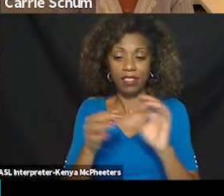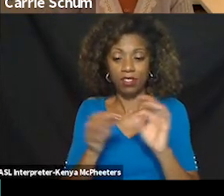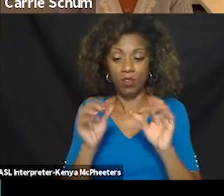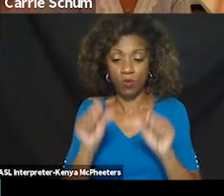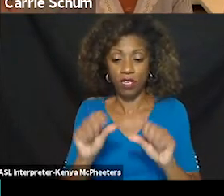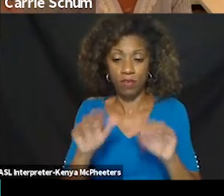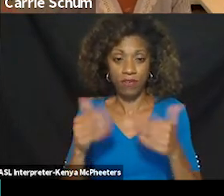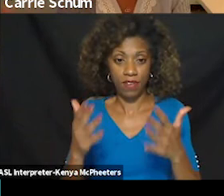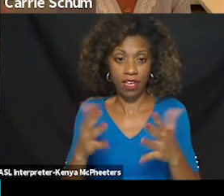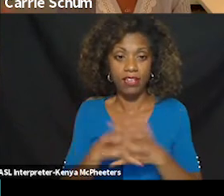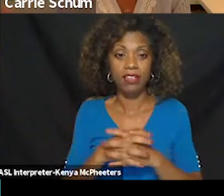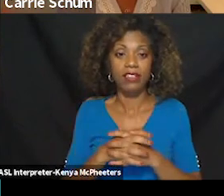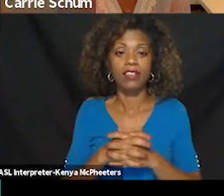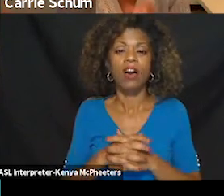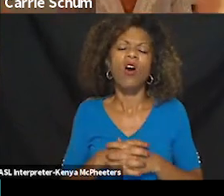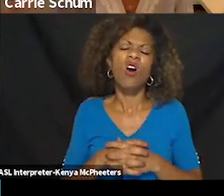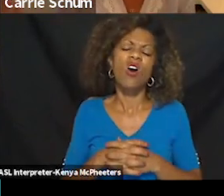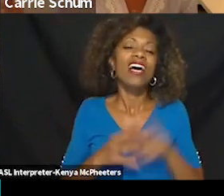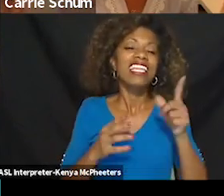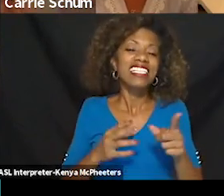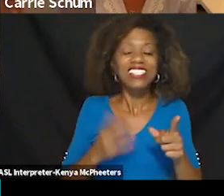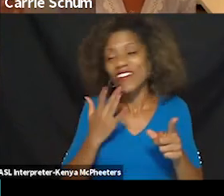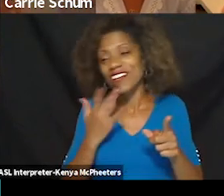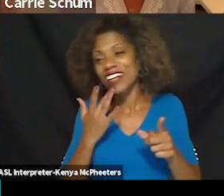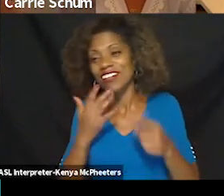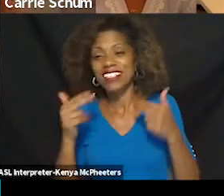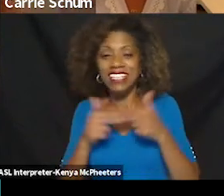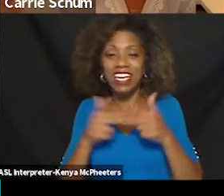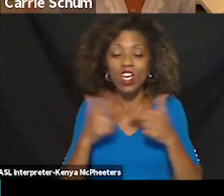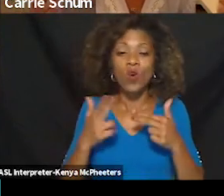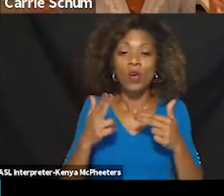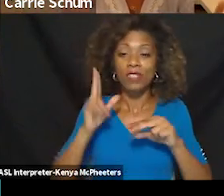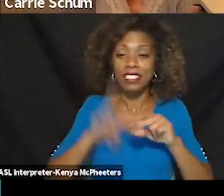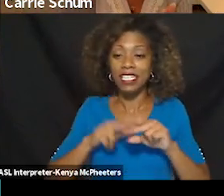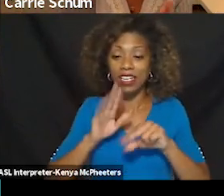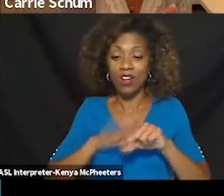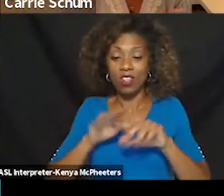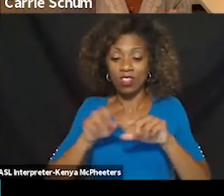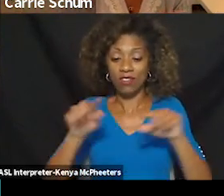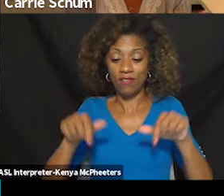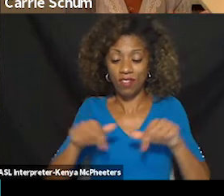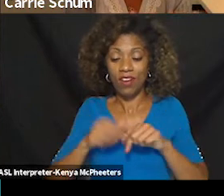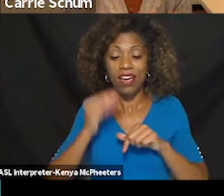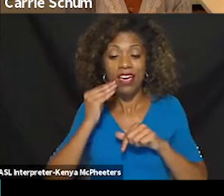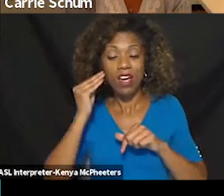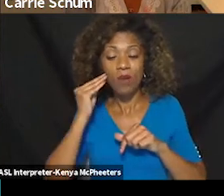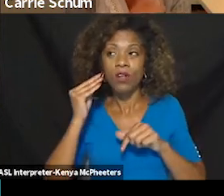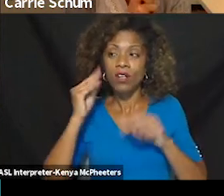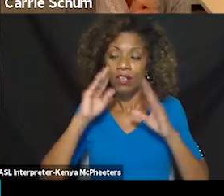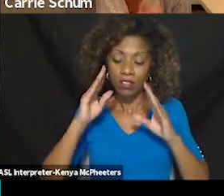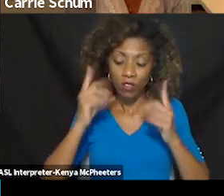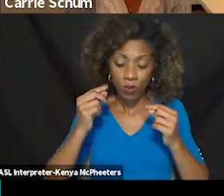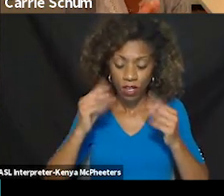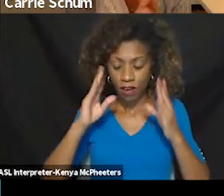hear you're all anxious. Oh, this is our favorite slide ever. So we were all at home, sitting on our floors, doing focus groups. These were focus groups with